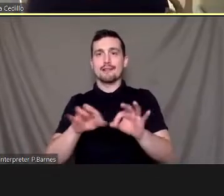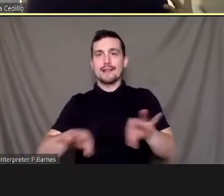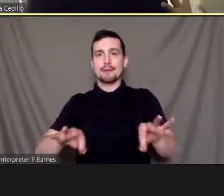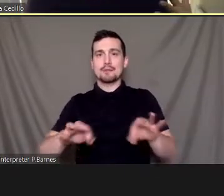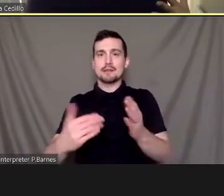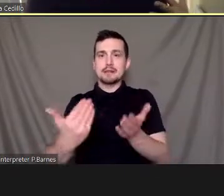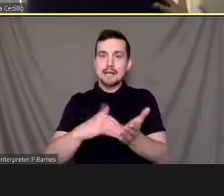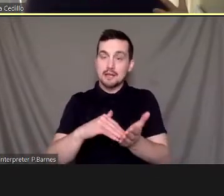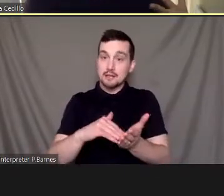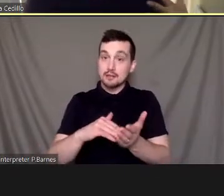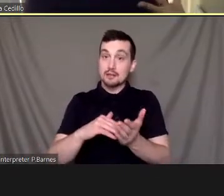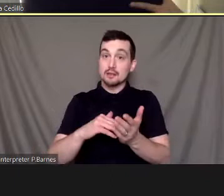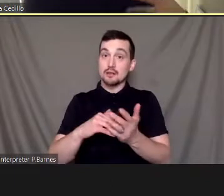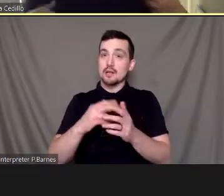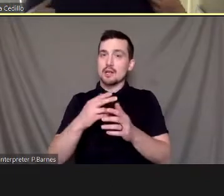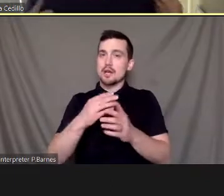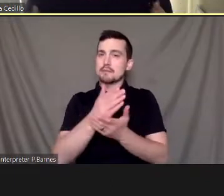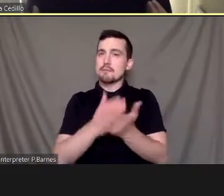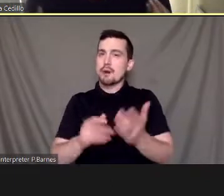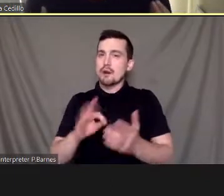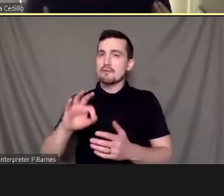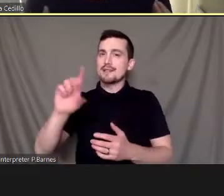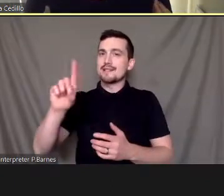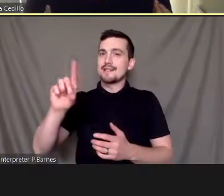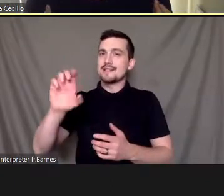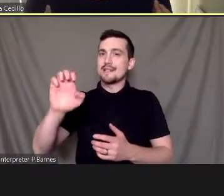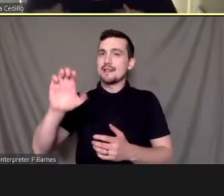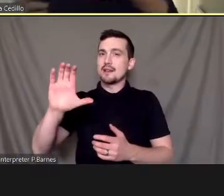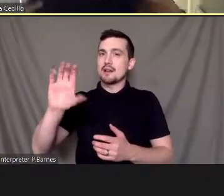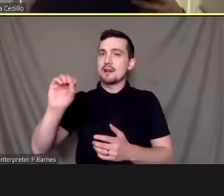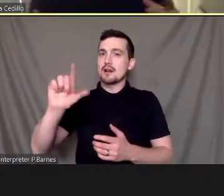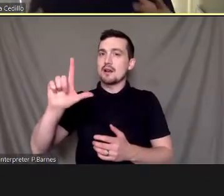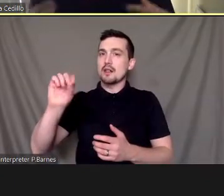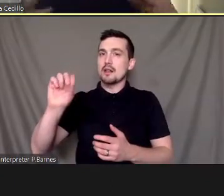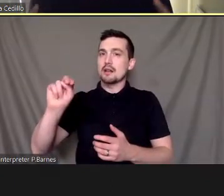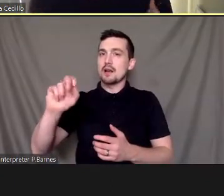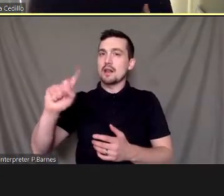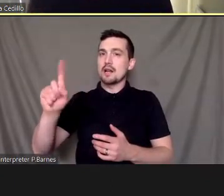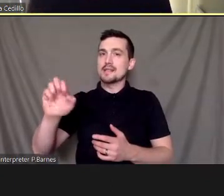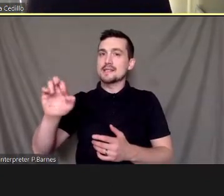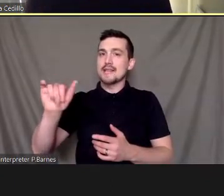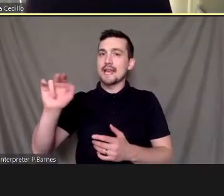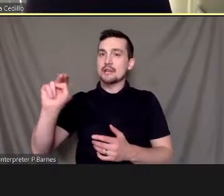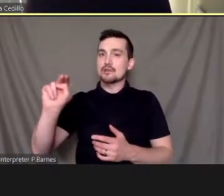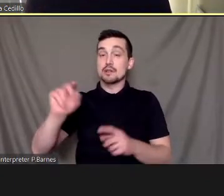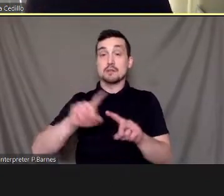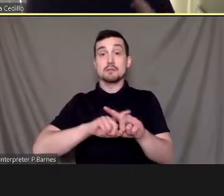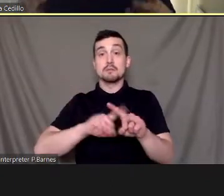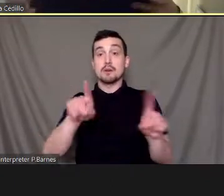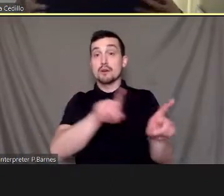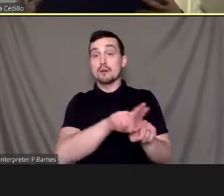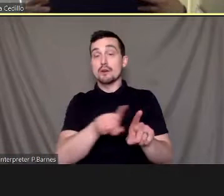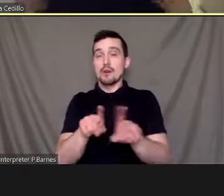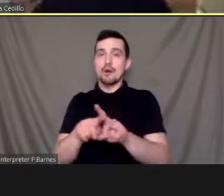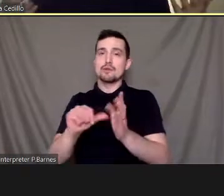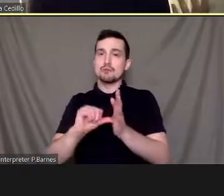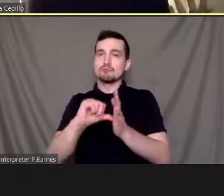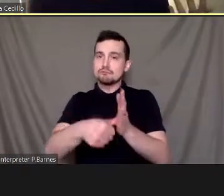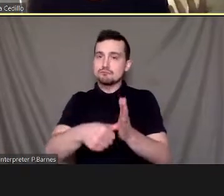it is part of decolonization, but it also reinforces the fact that there are